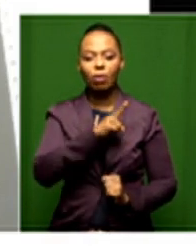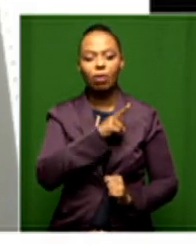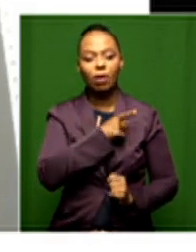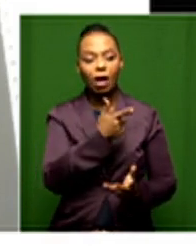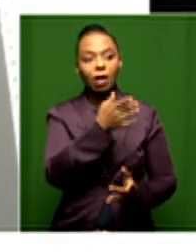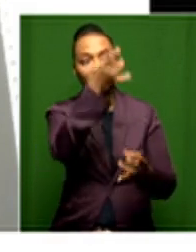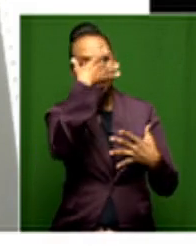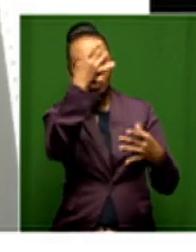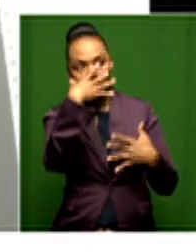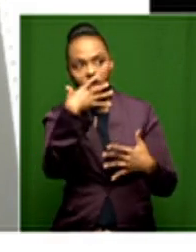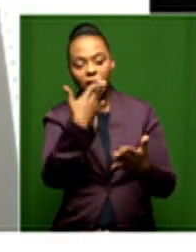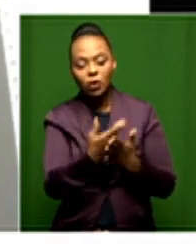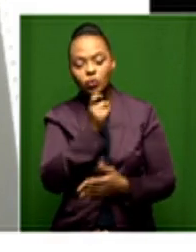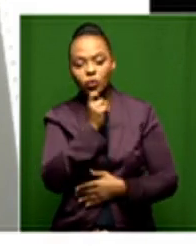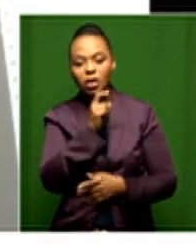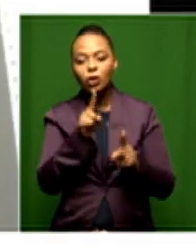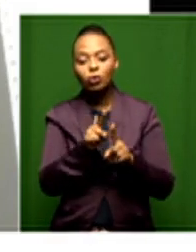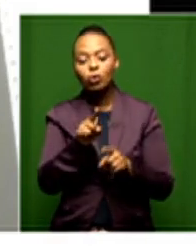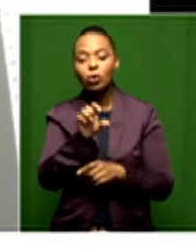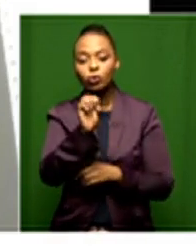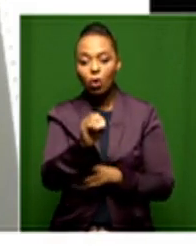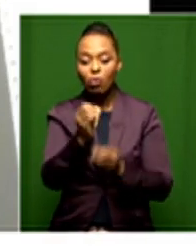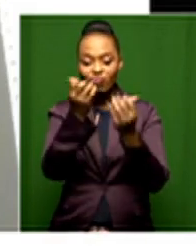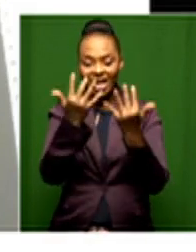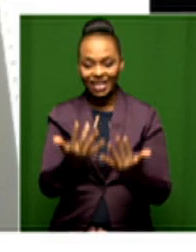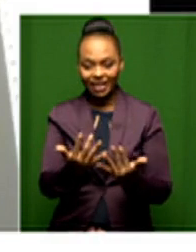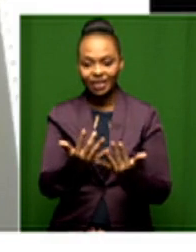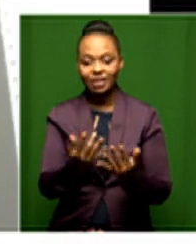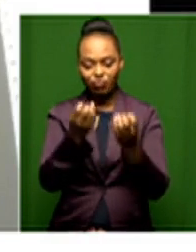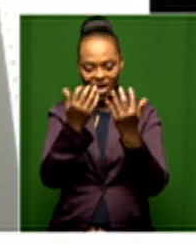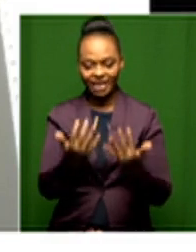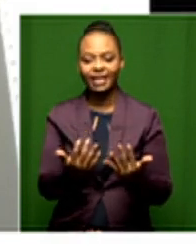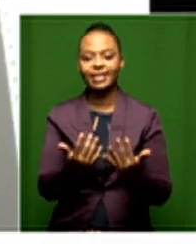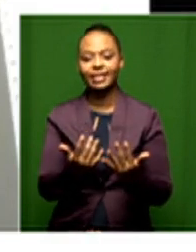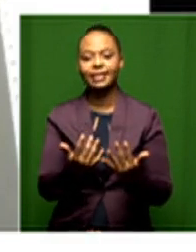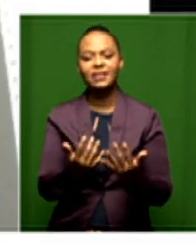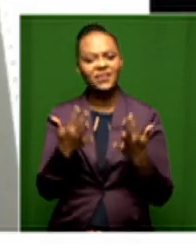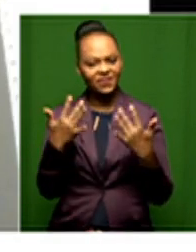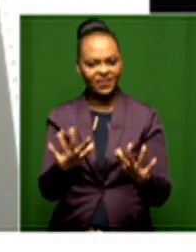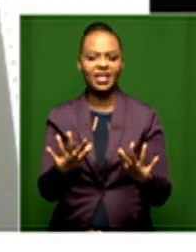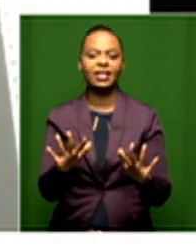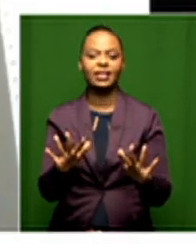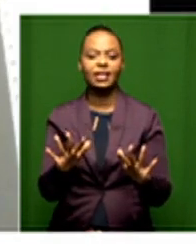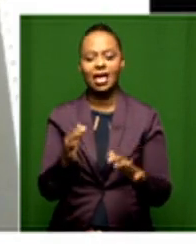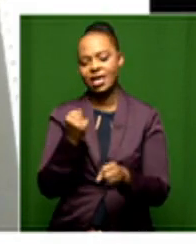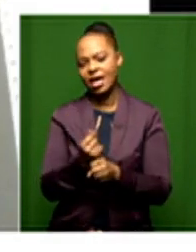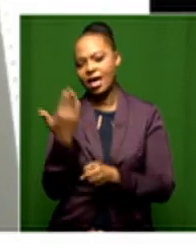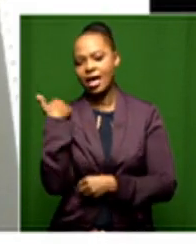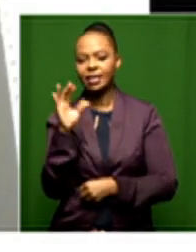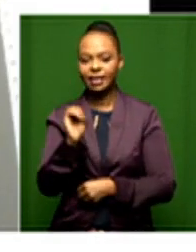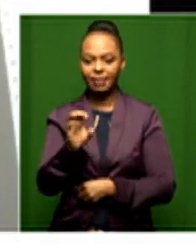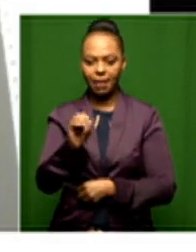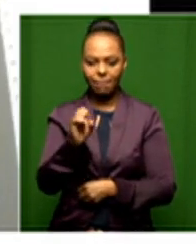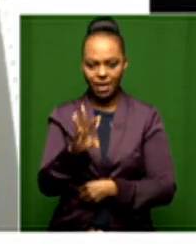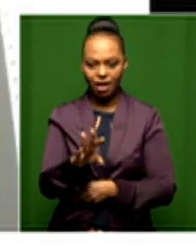that we could use. So in our budgeting for this, for vaccine, and the budgeting was already done last year around